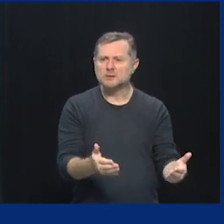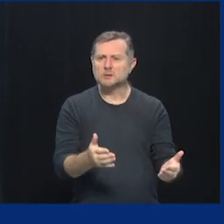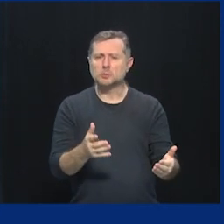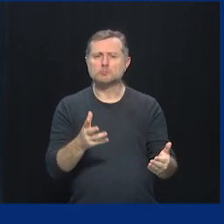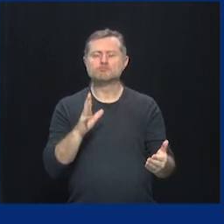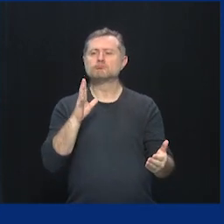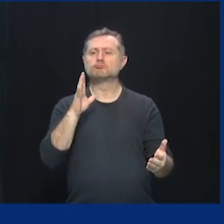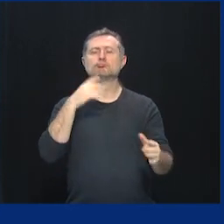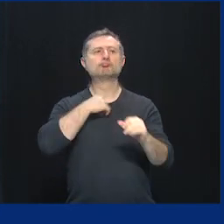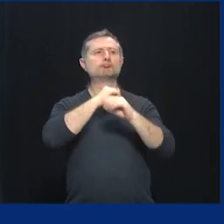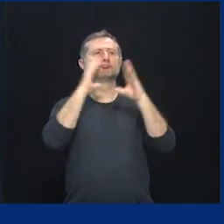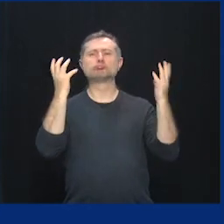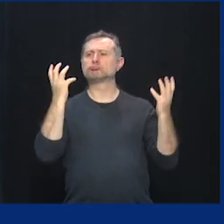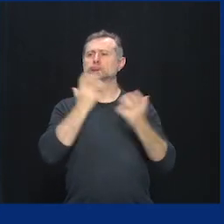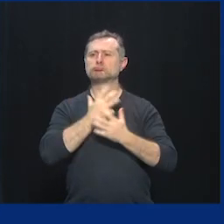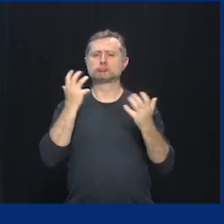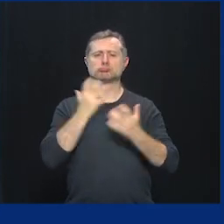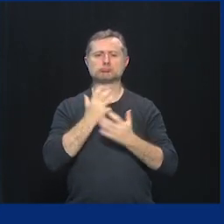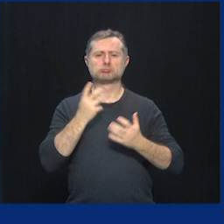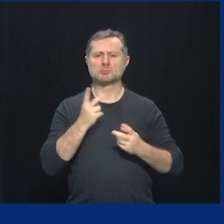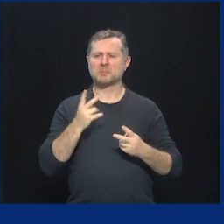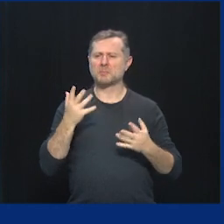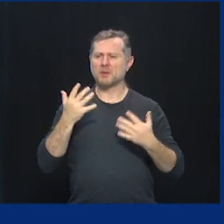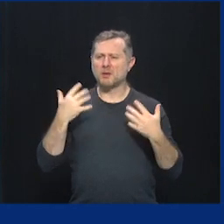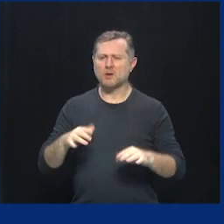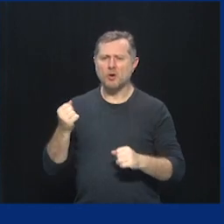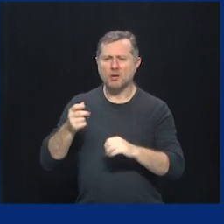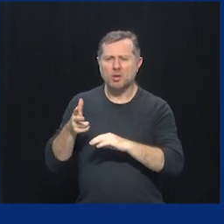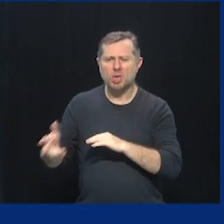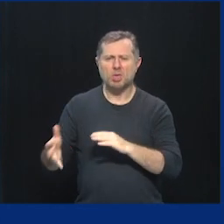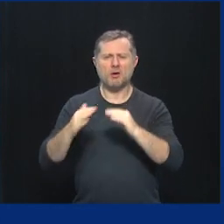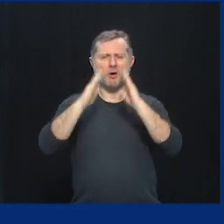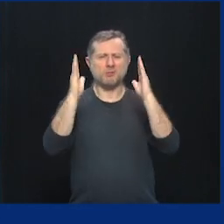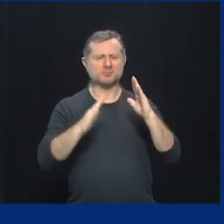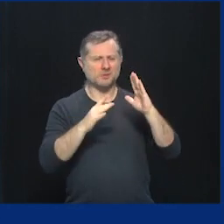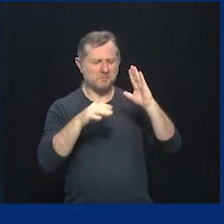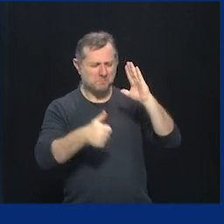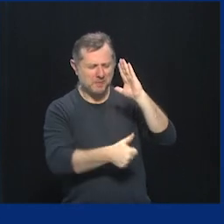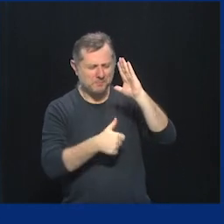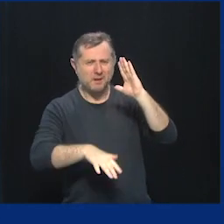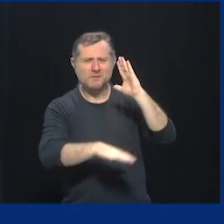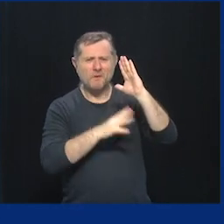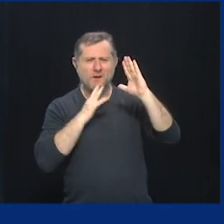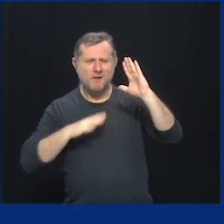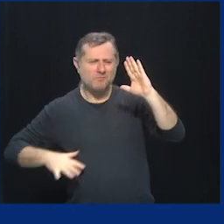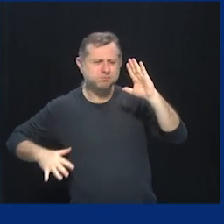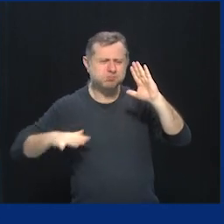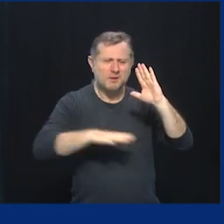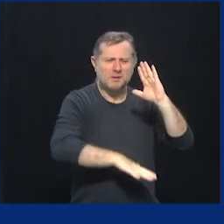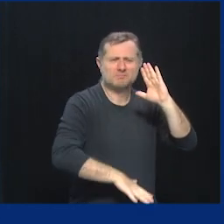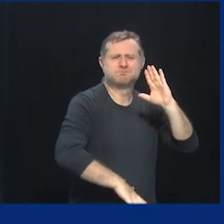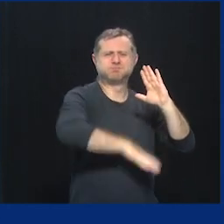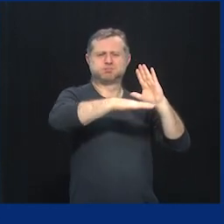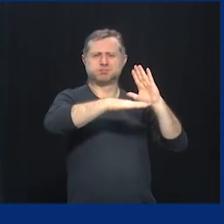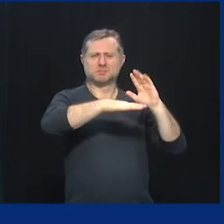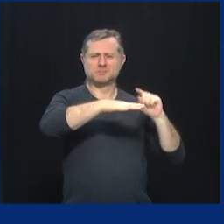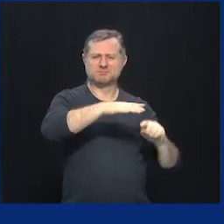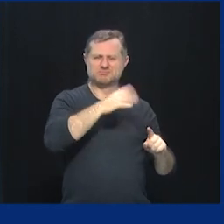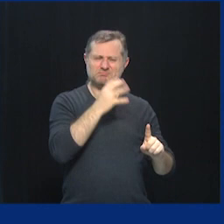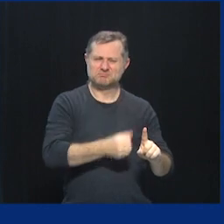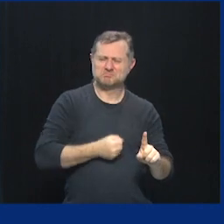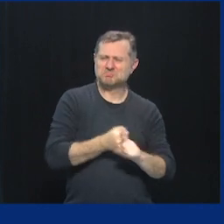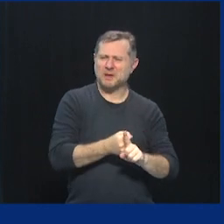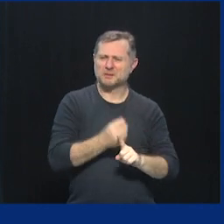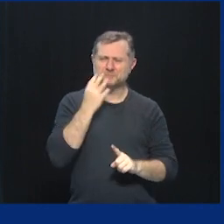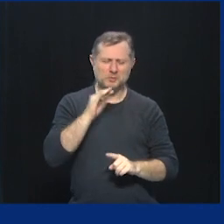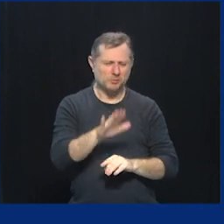their cars, in their homes, in their basements, succumb to the ravages of a brutal storm, and their families must